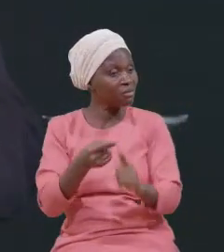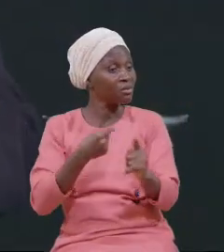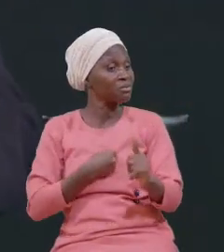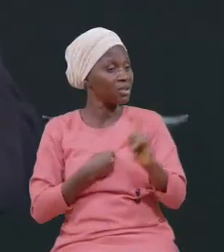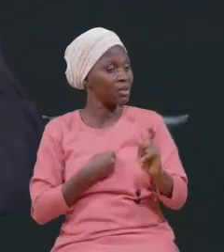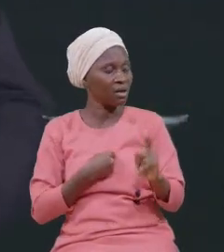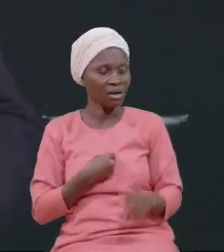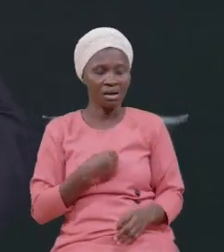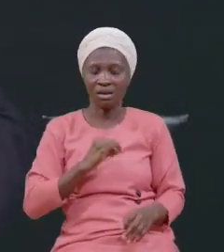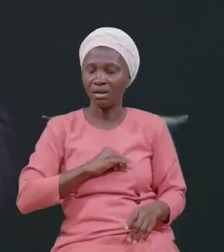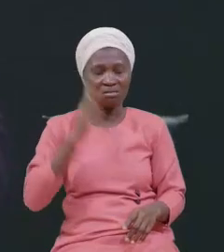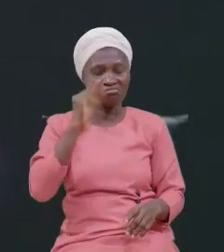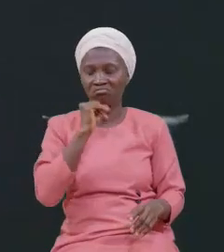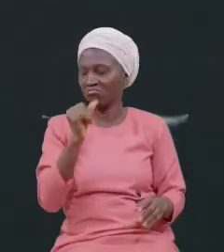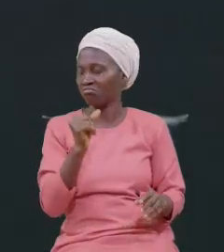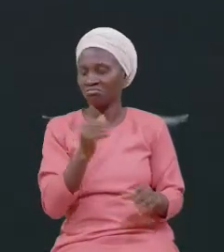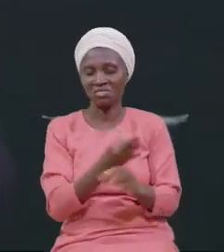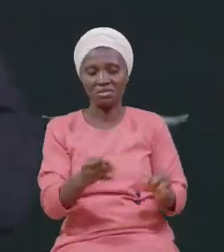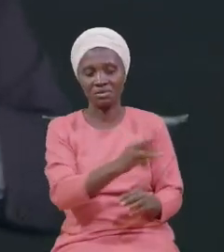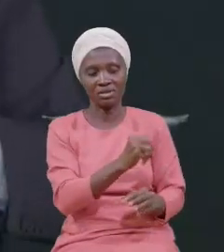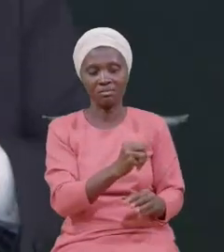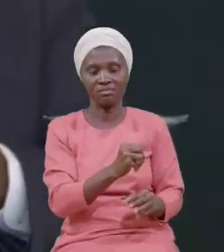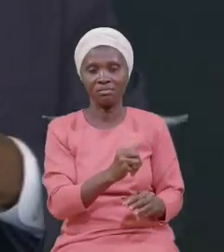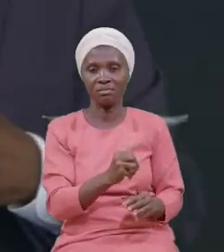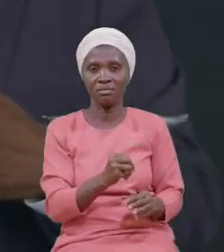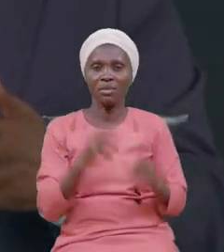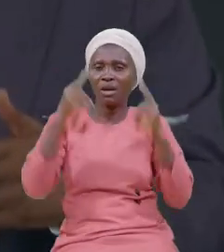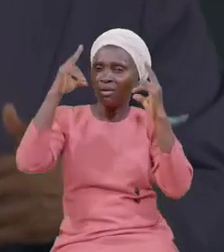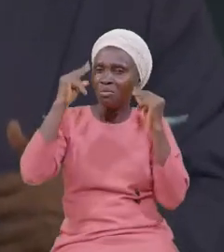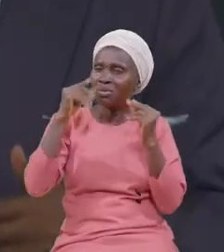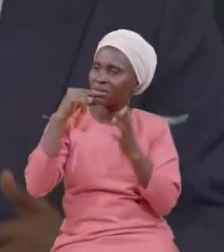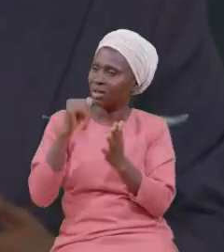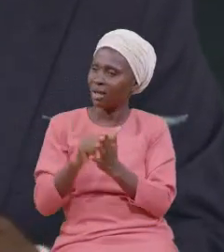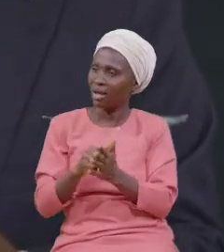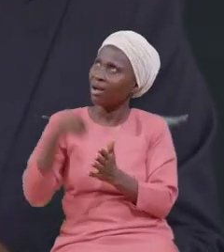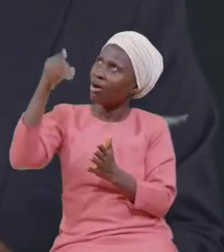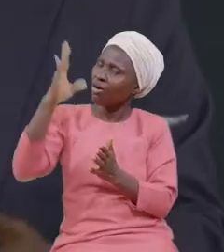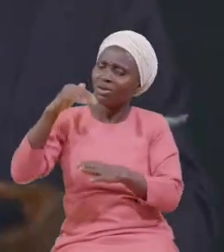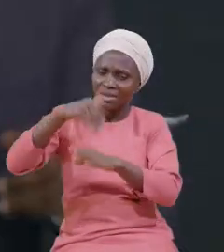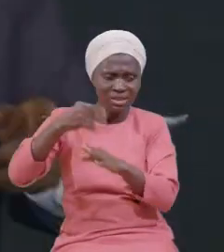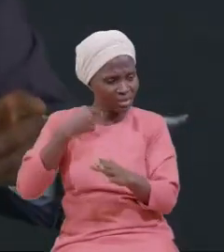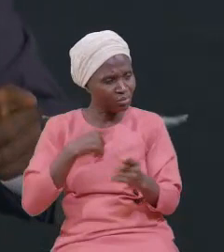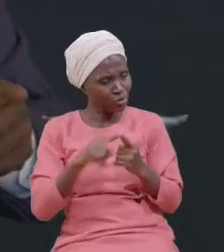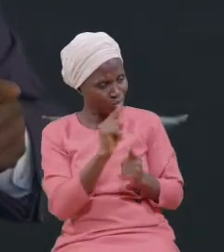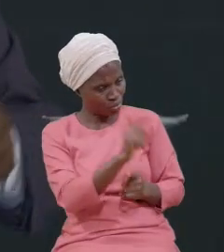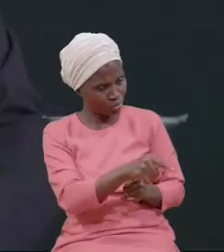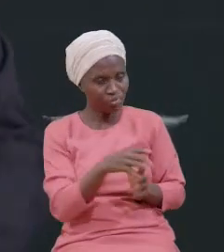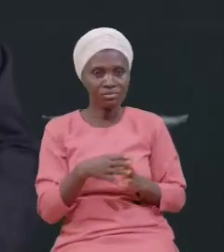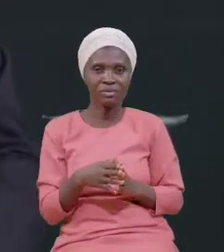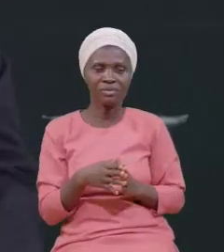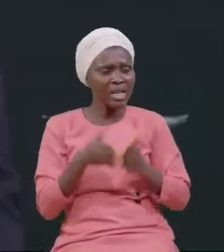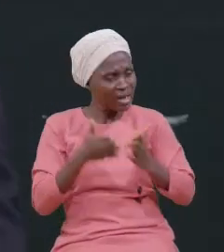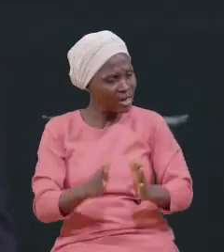them. Moses said, God sent me to you. Let